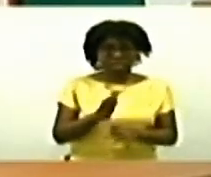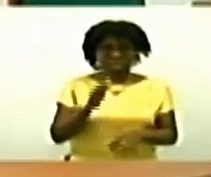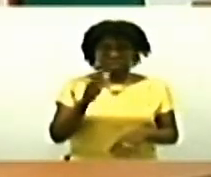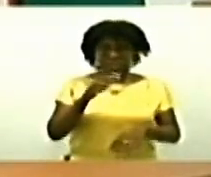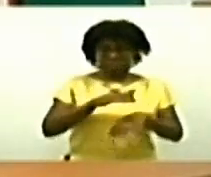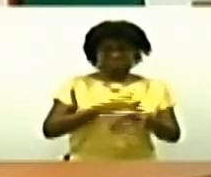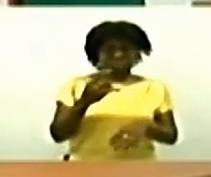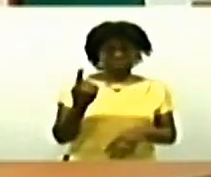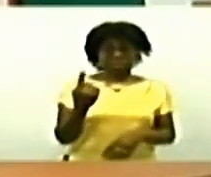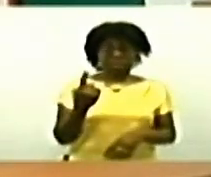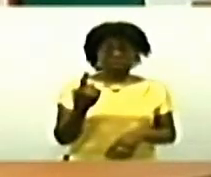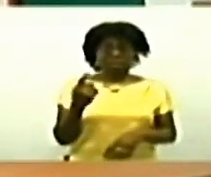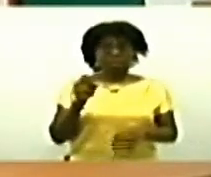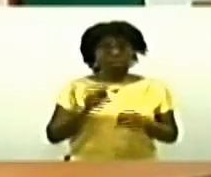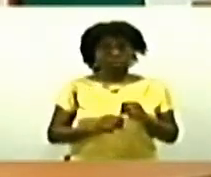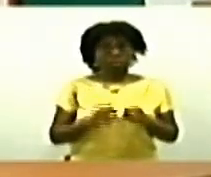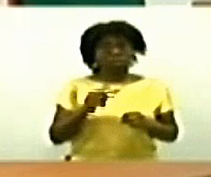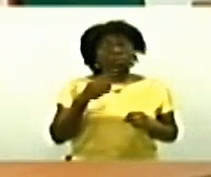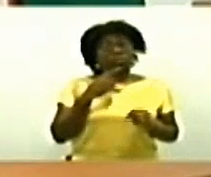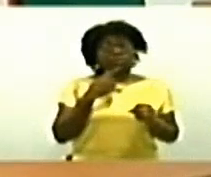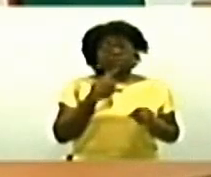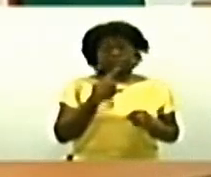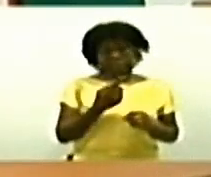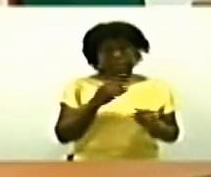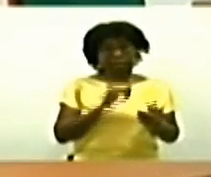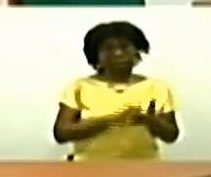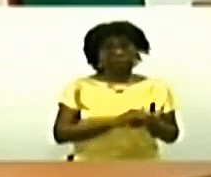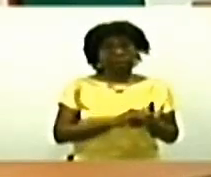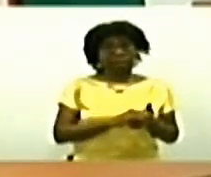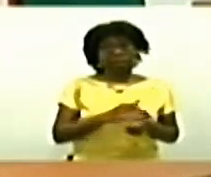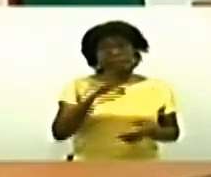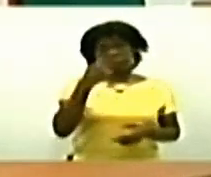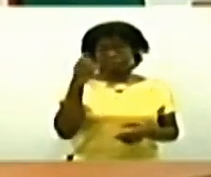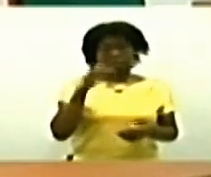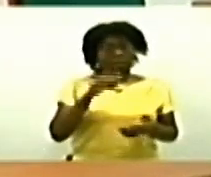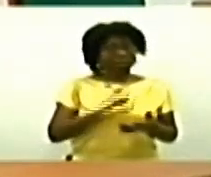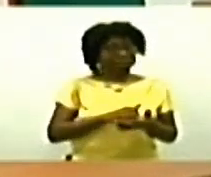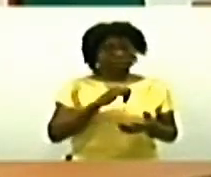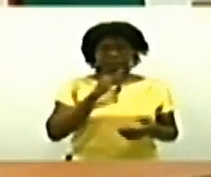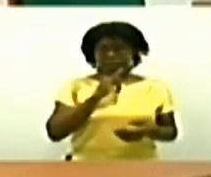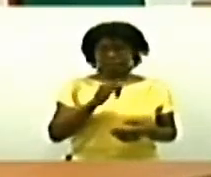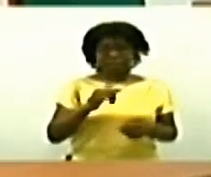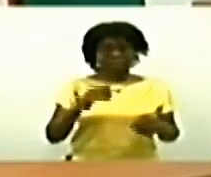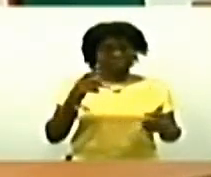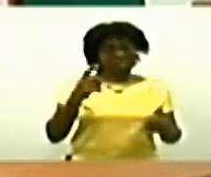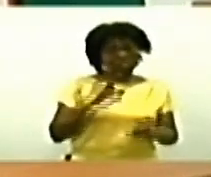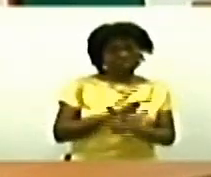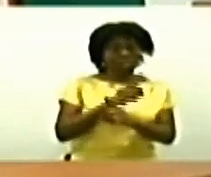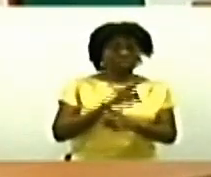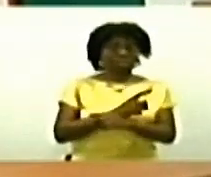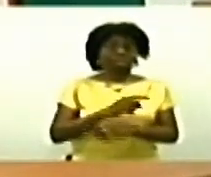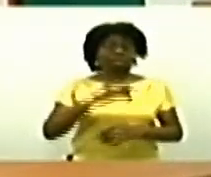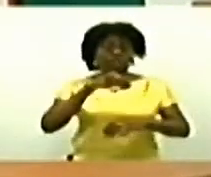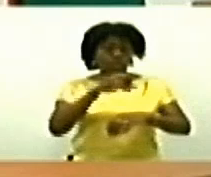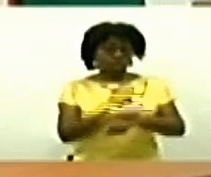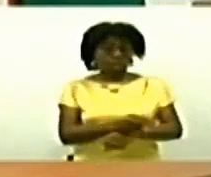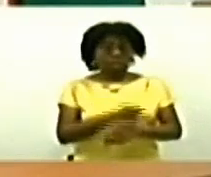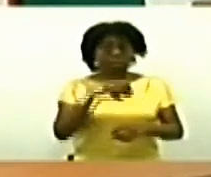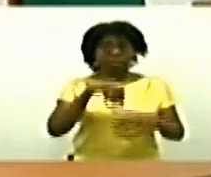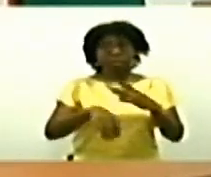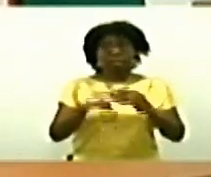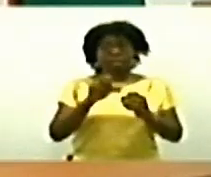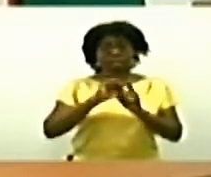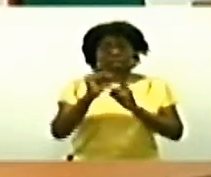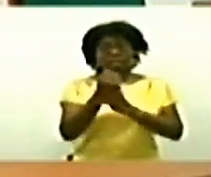So I am only pointing this out because this is indeed a dangerous job in a situation in